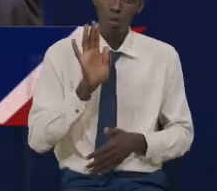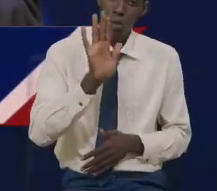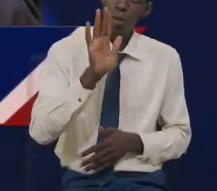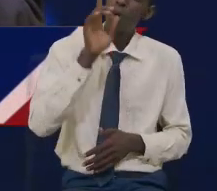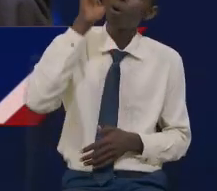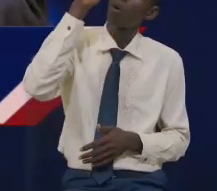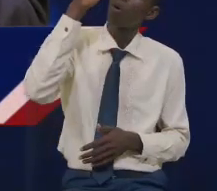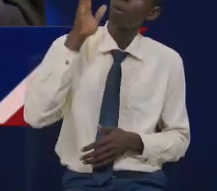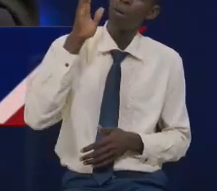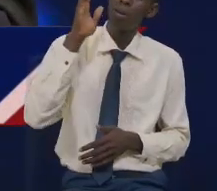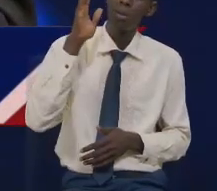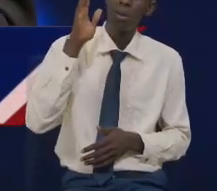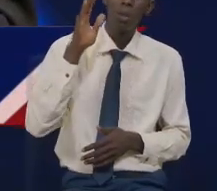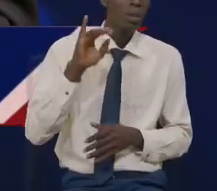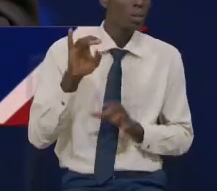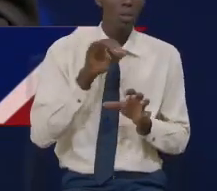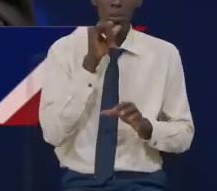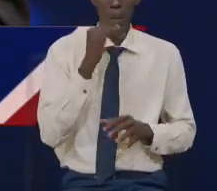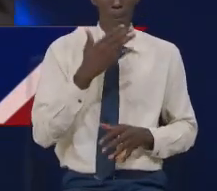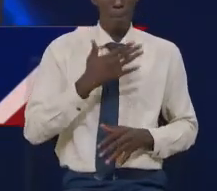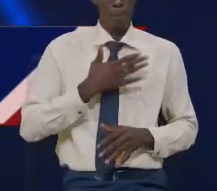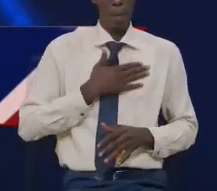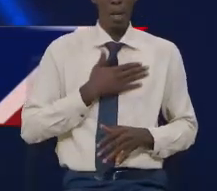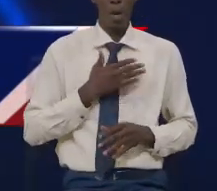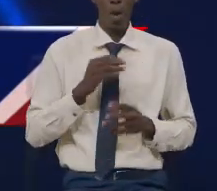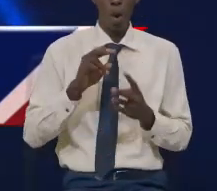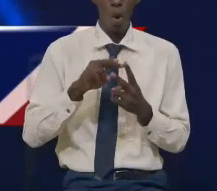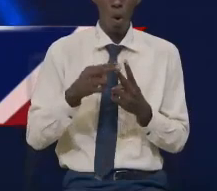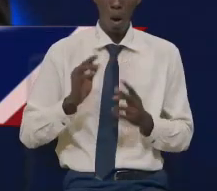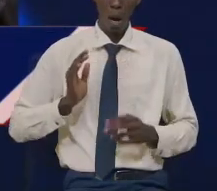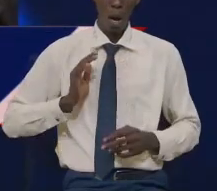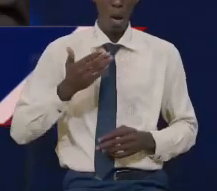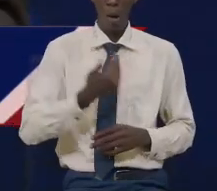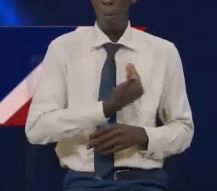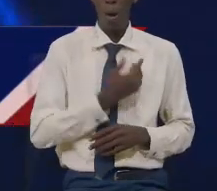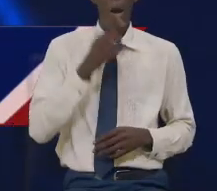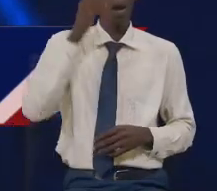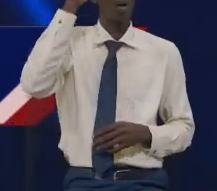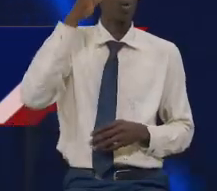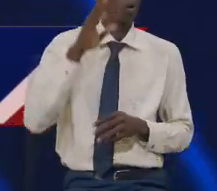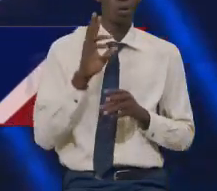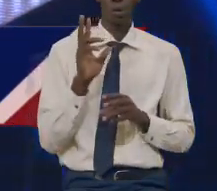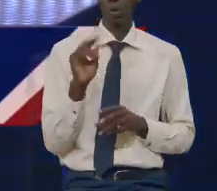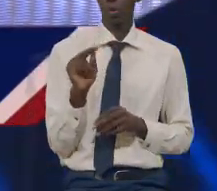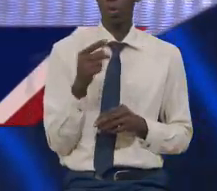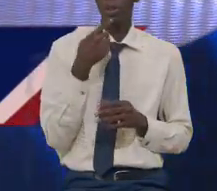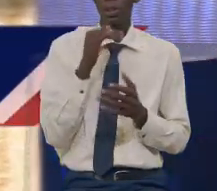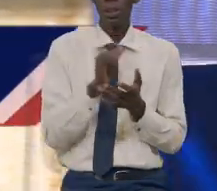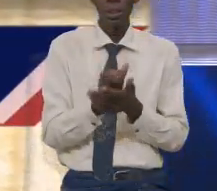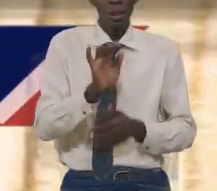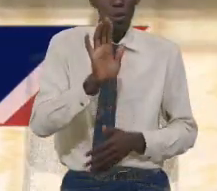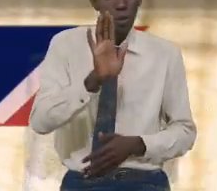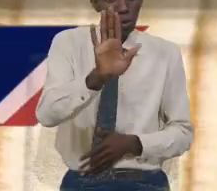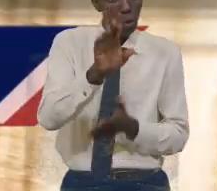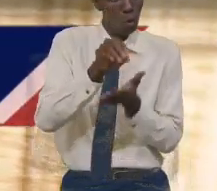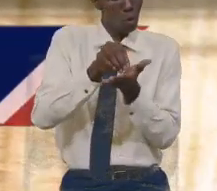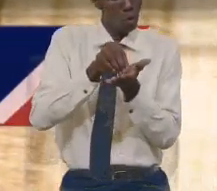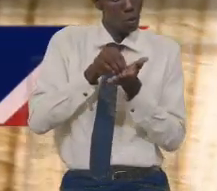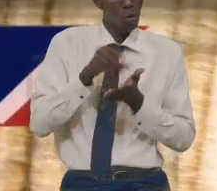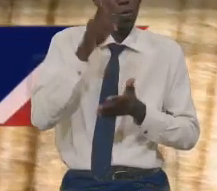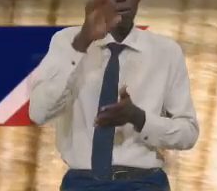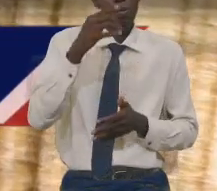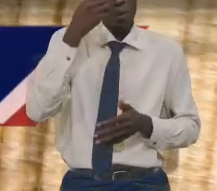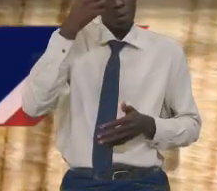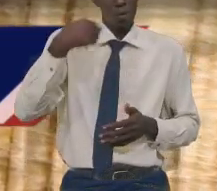God... He didn't say our God. He didn't have him as God. He didn't say my God. He wasn't